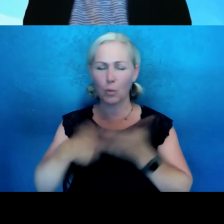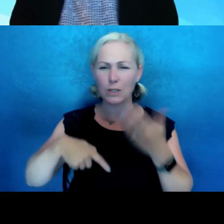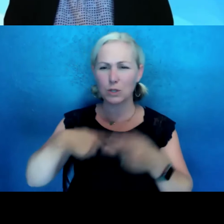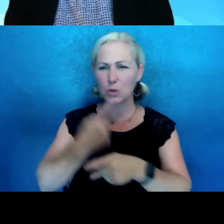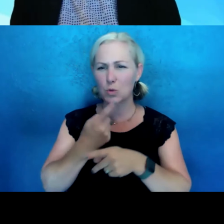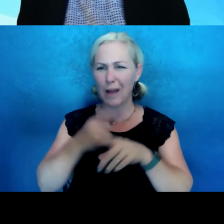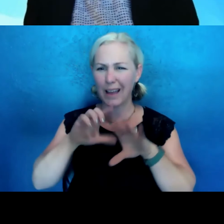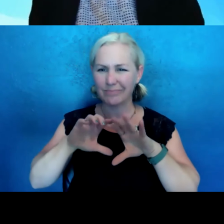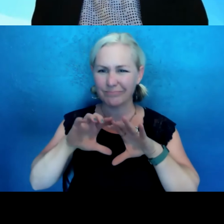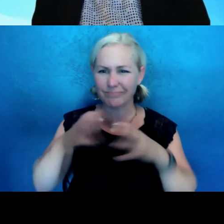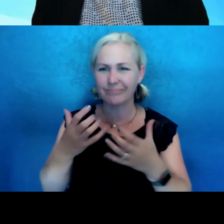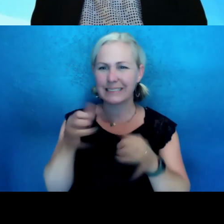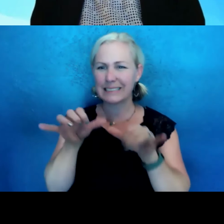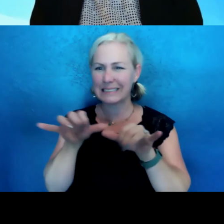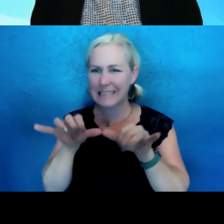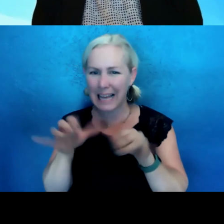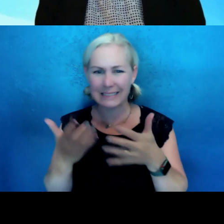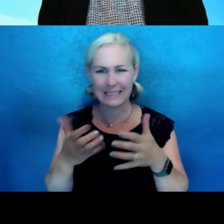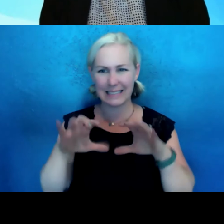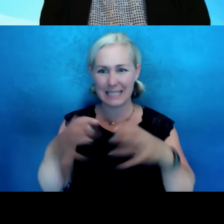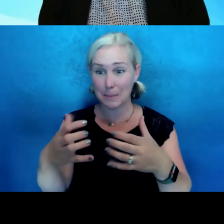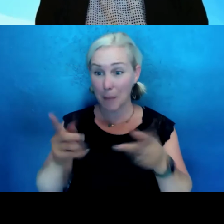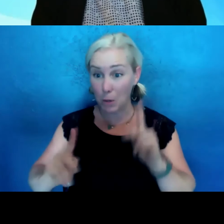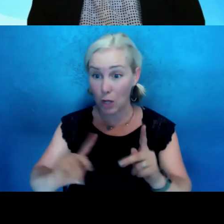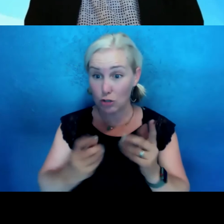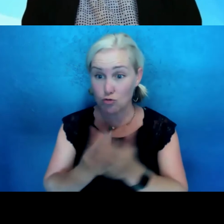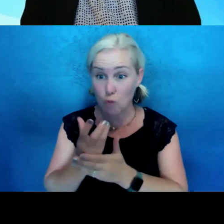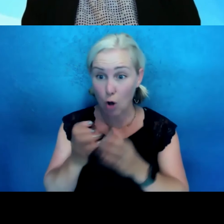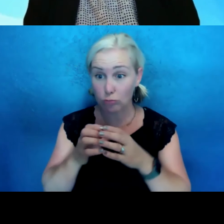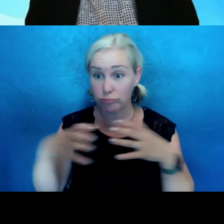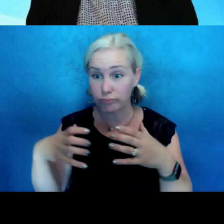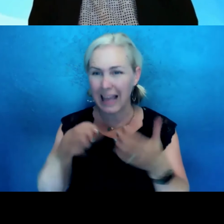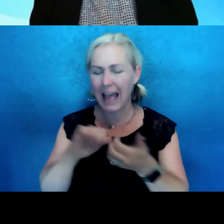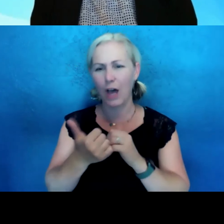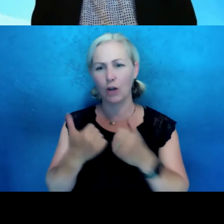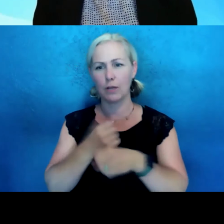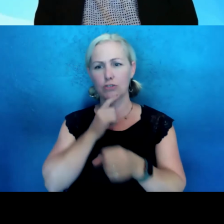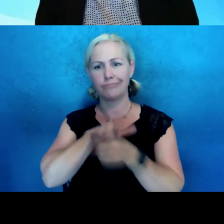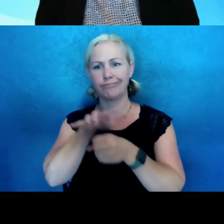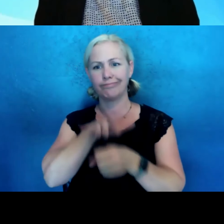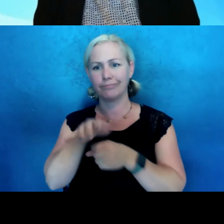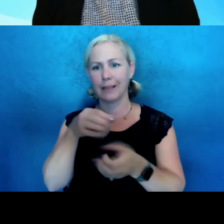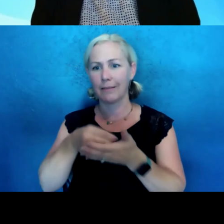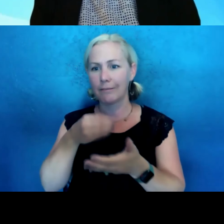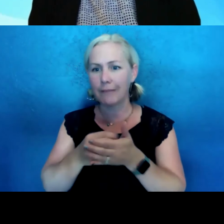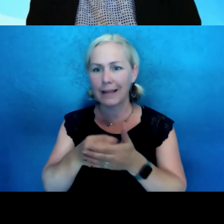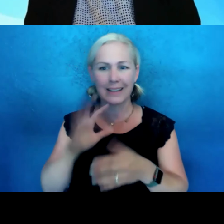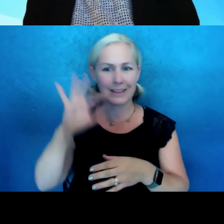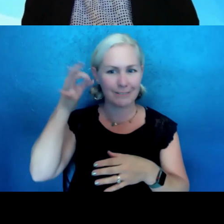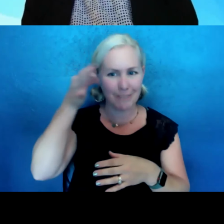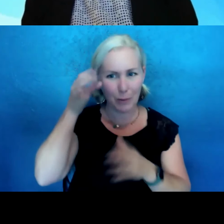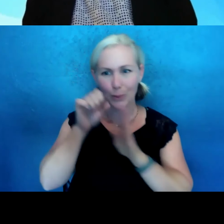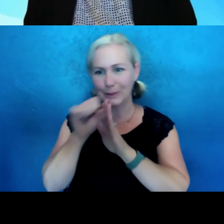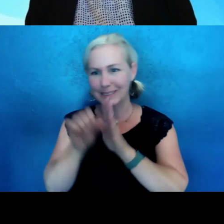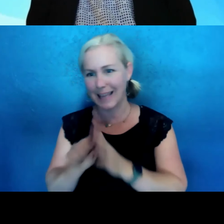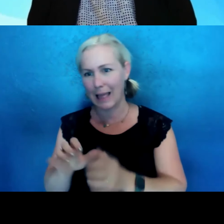population grows and diversifies, how do we make sure that the funding is sufficient and adequate at the federal level, state level, local level, and